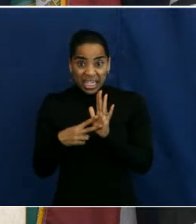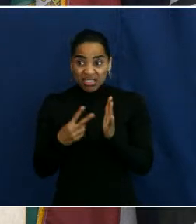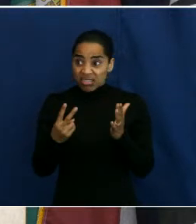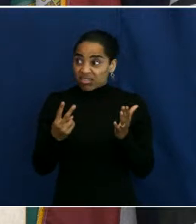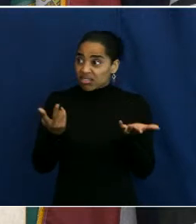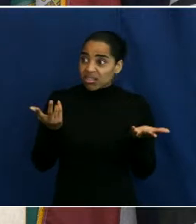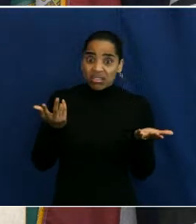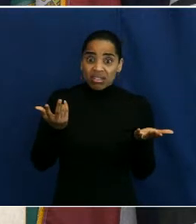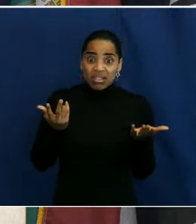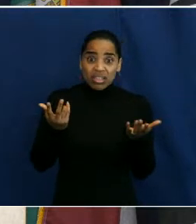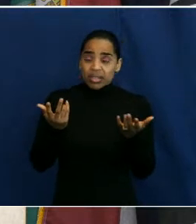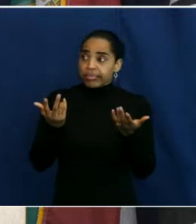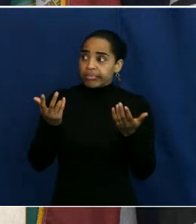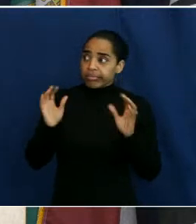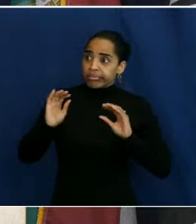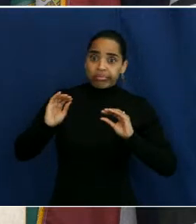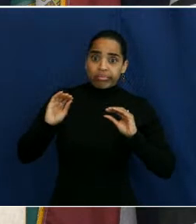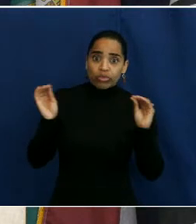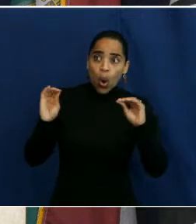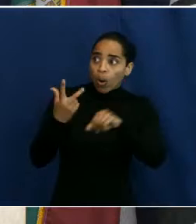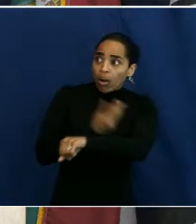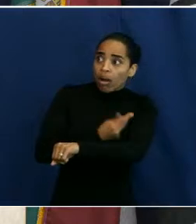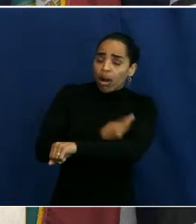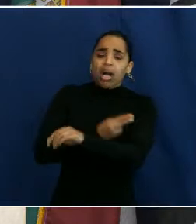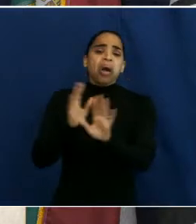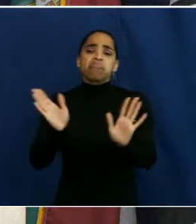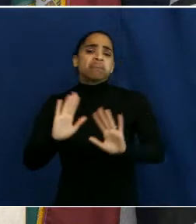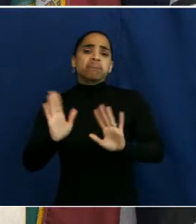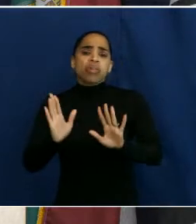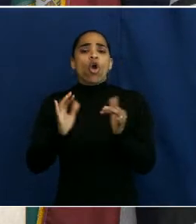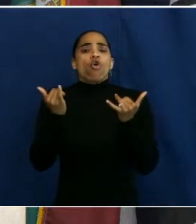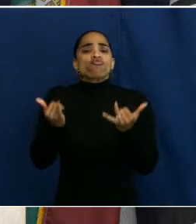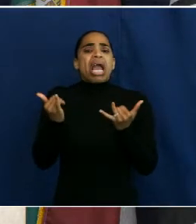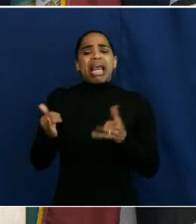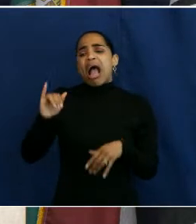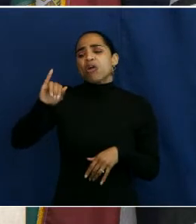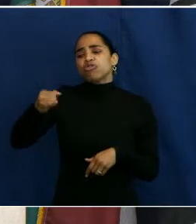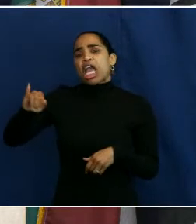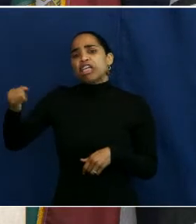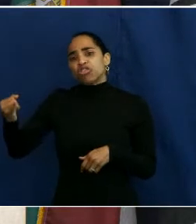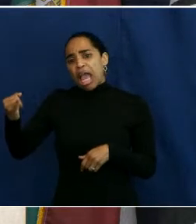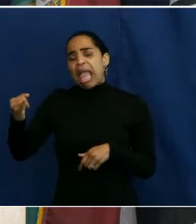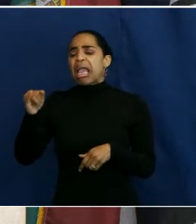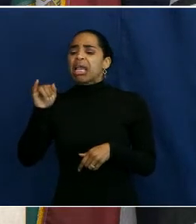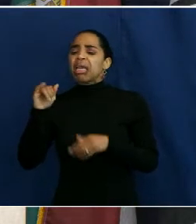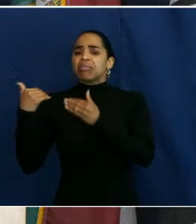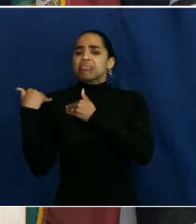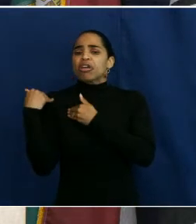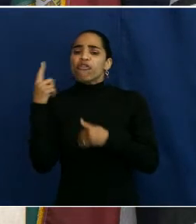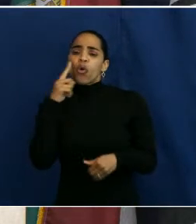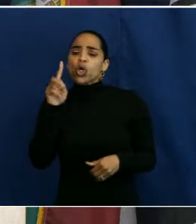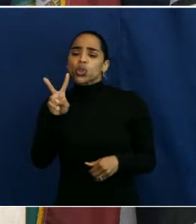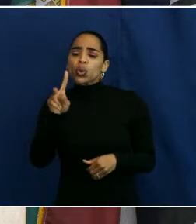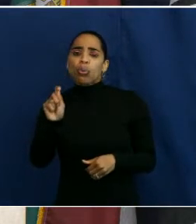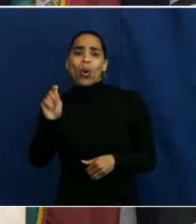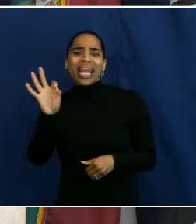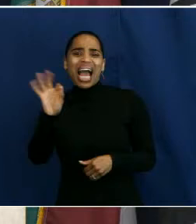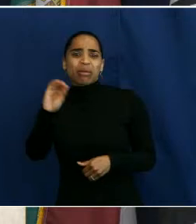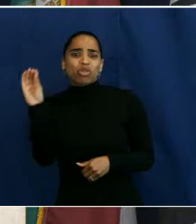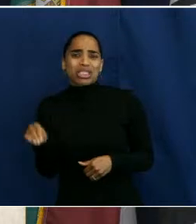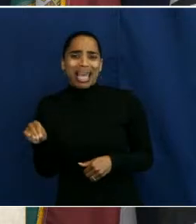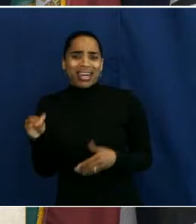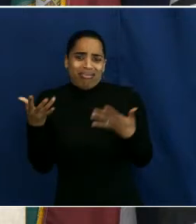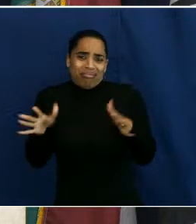progress moving forward as a region. To date, the J&J vaccine only represents 2.9% of total